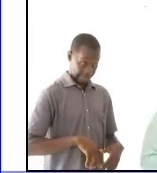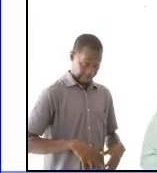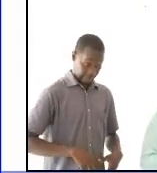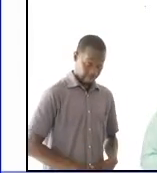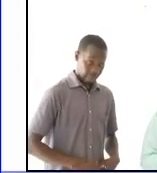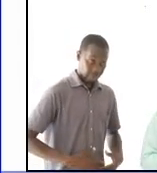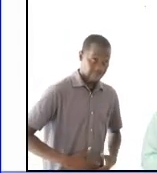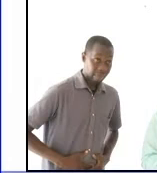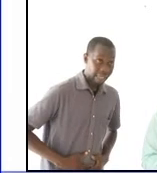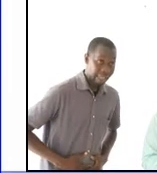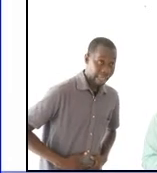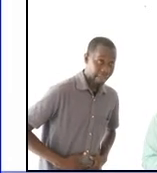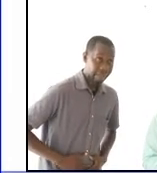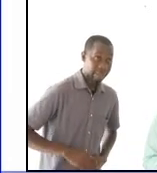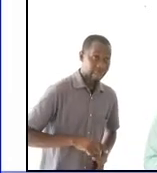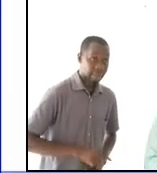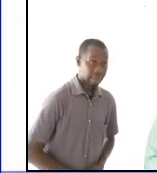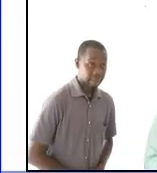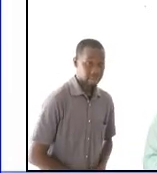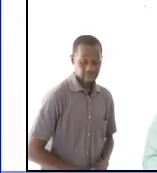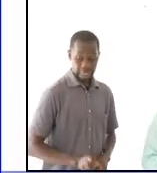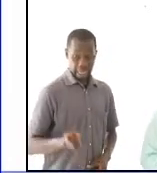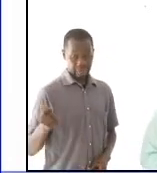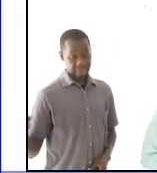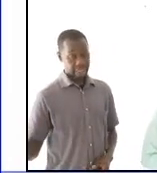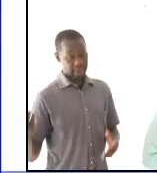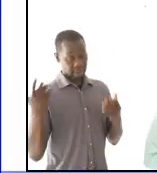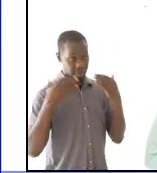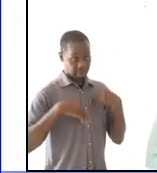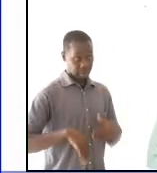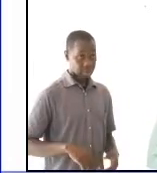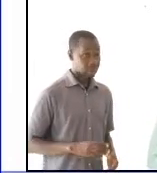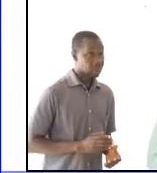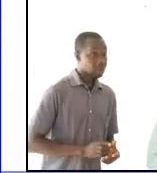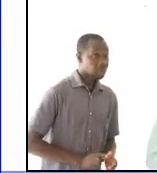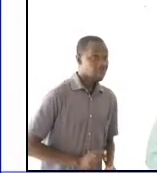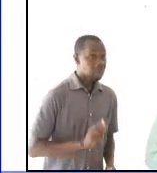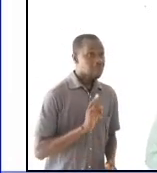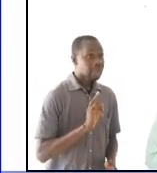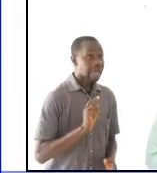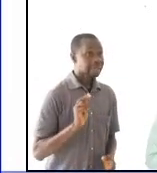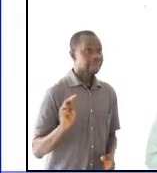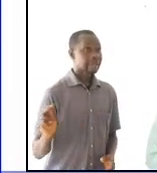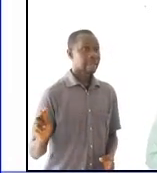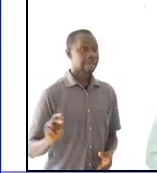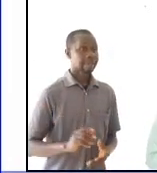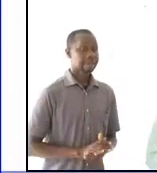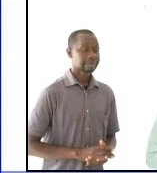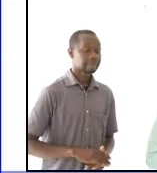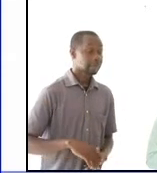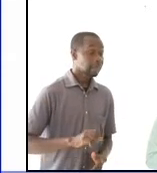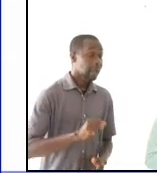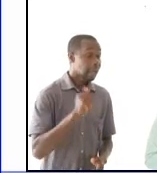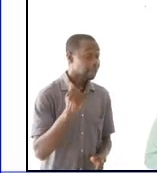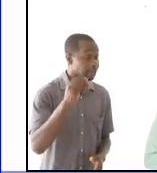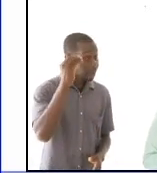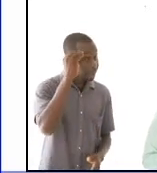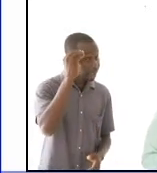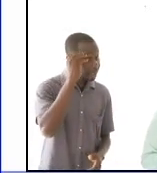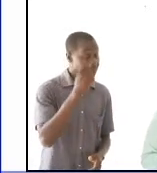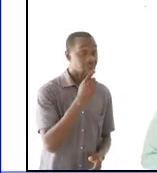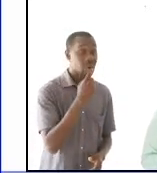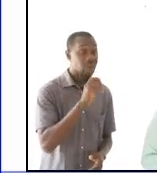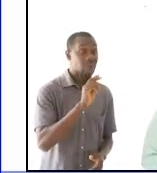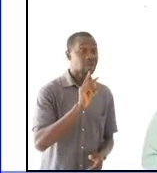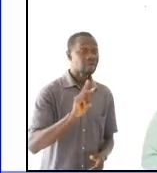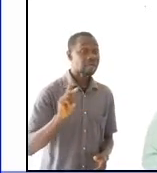to the bladder, and from the bladder to the outside of the body through the urethra. And don't forget the blood